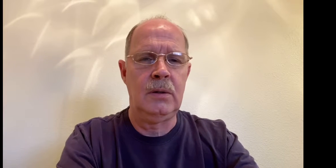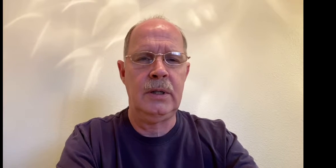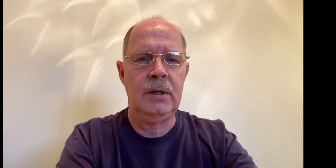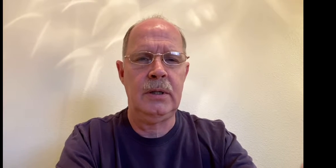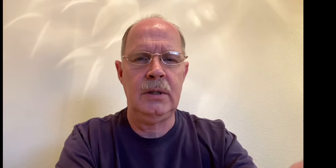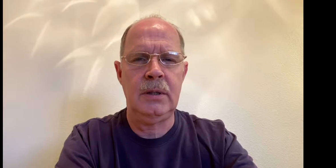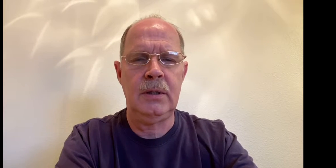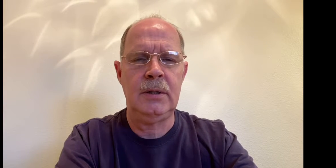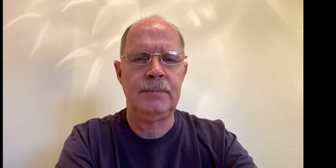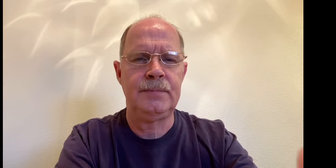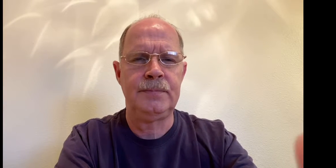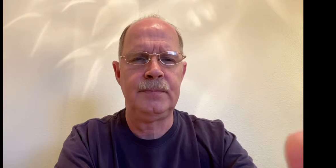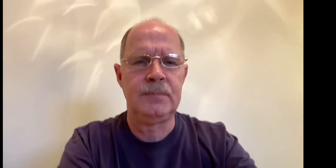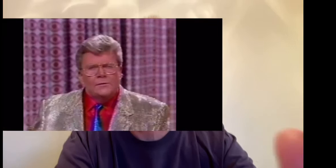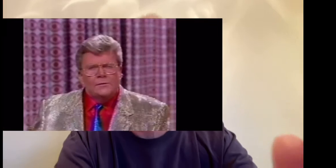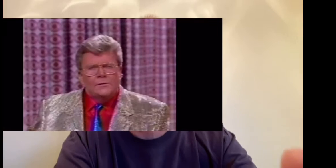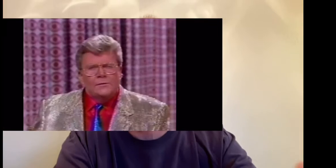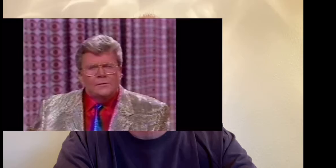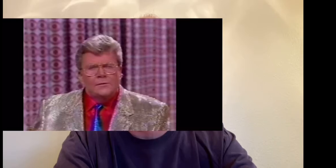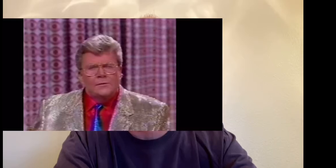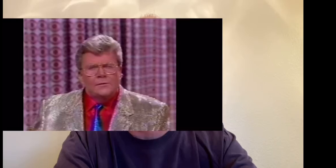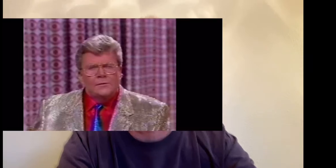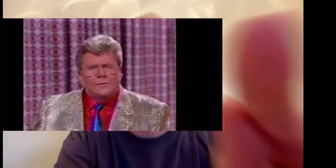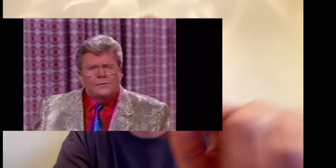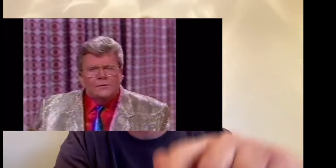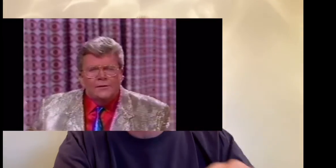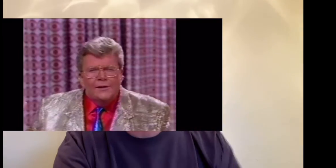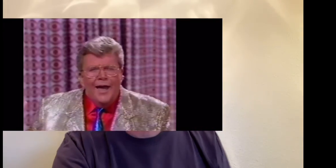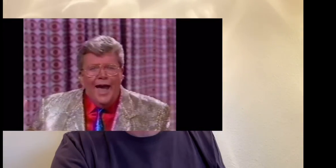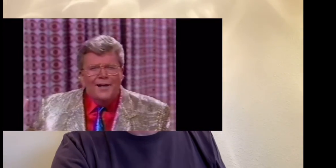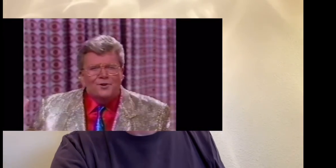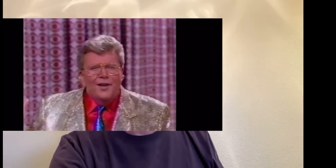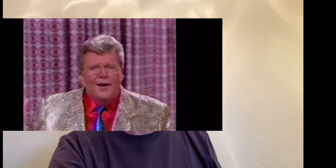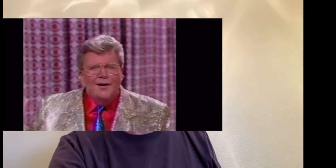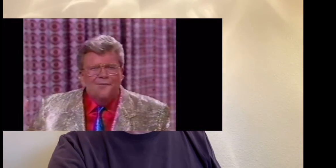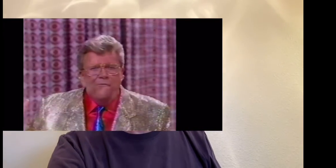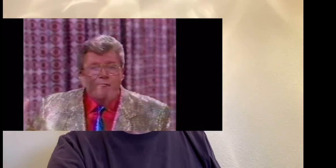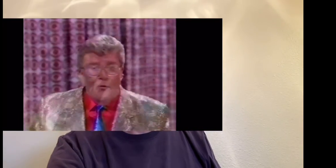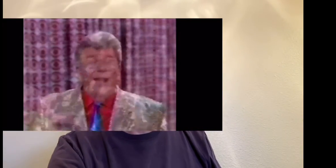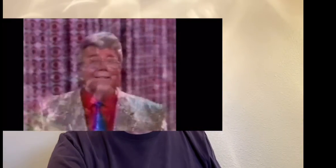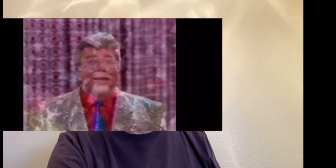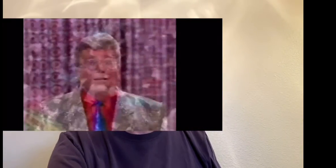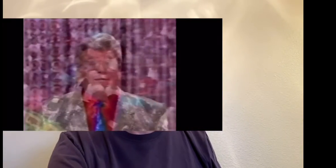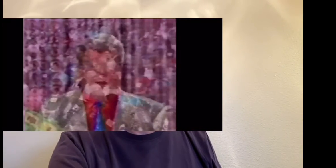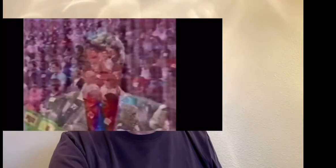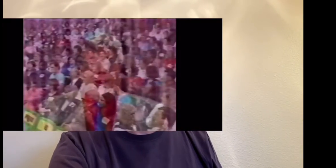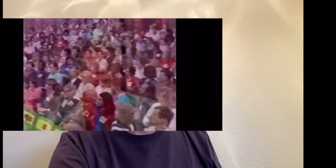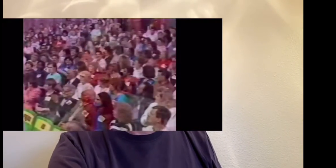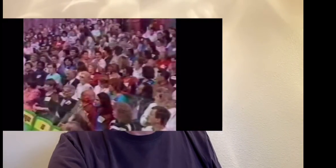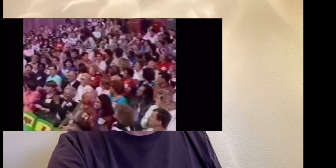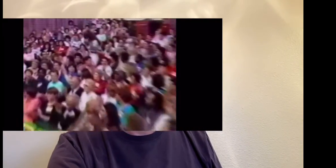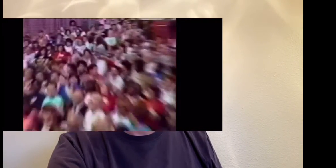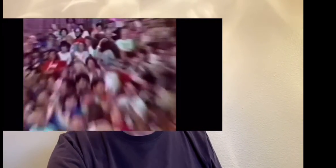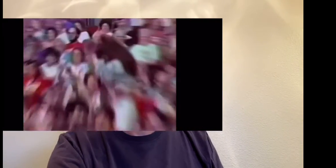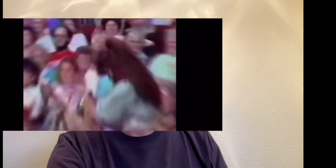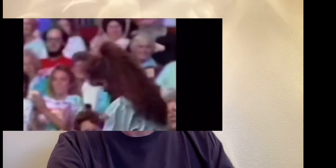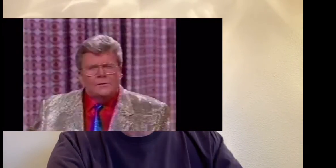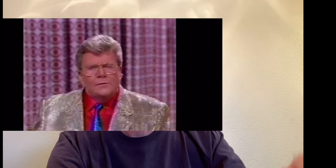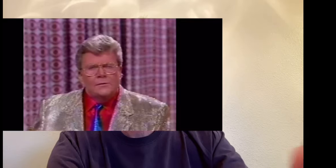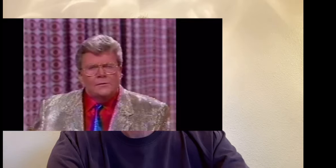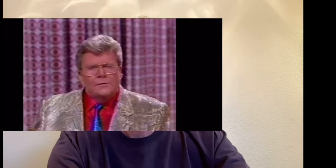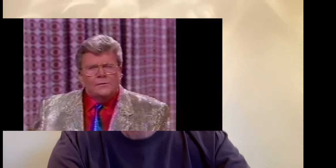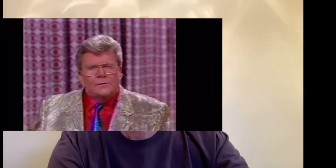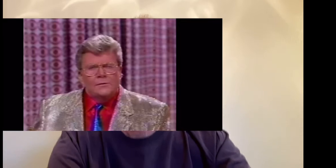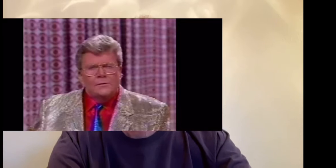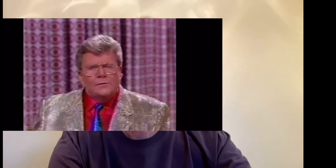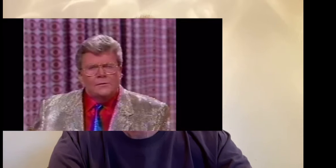Oh. See, we just keep saying this. Angela, Fuentes, come on down!